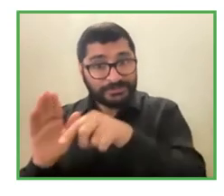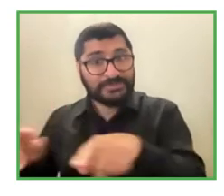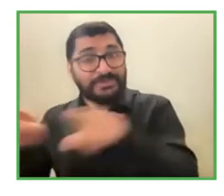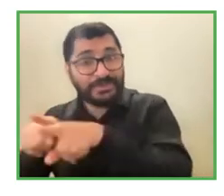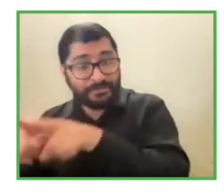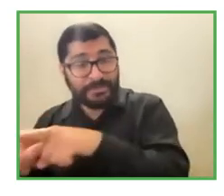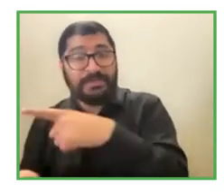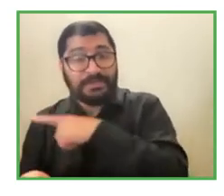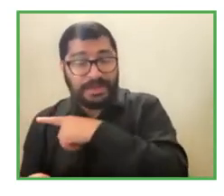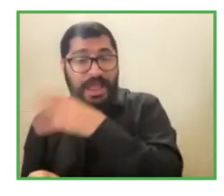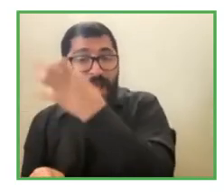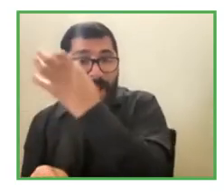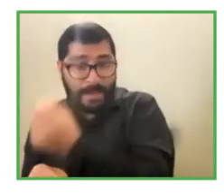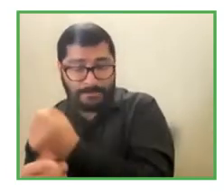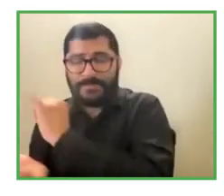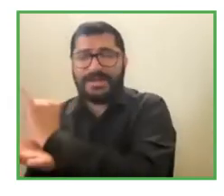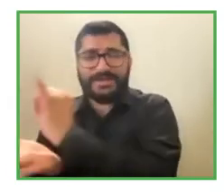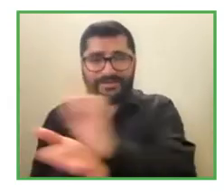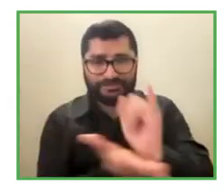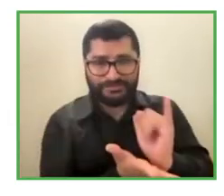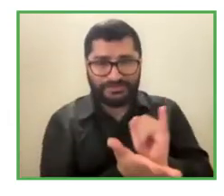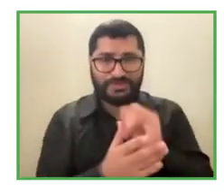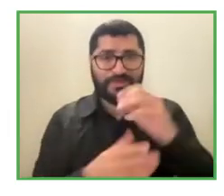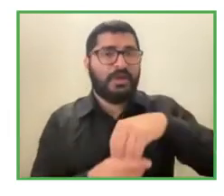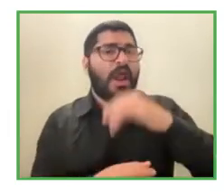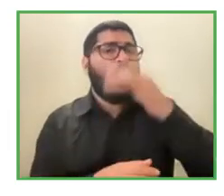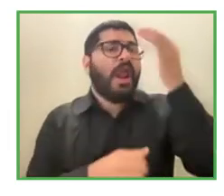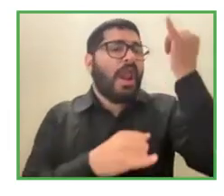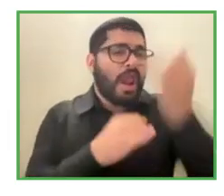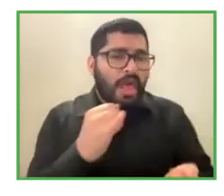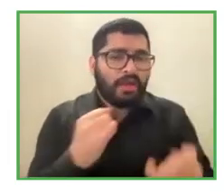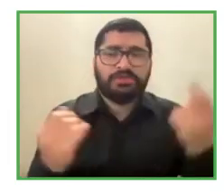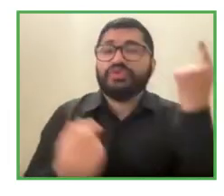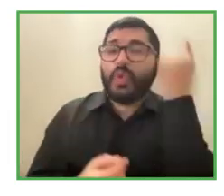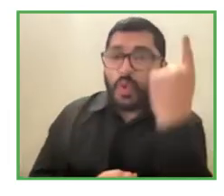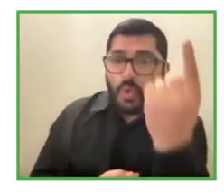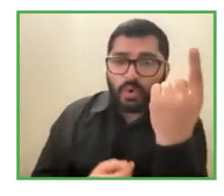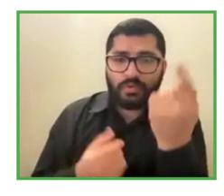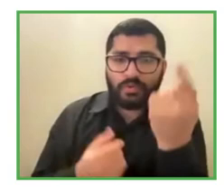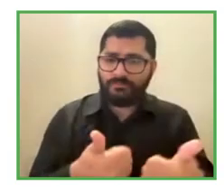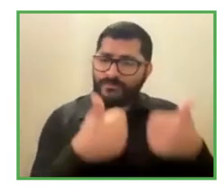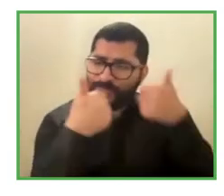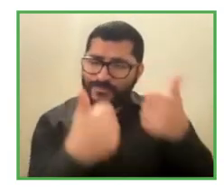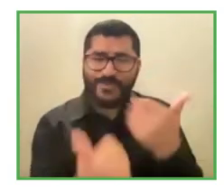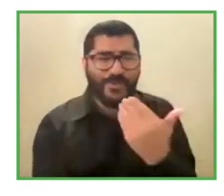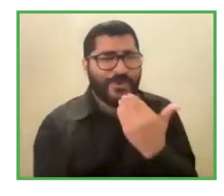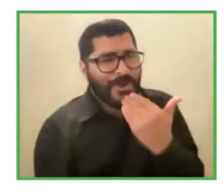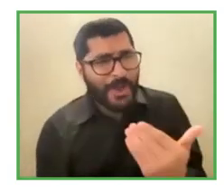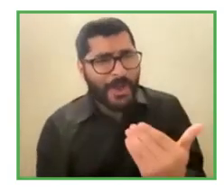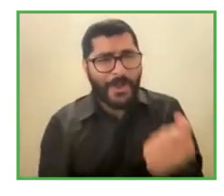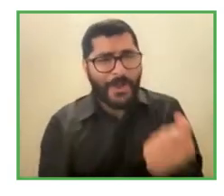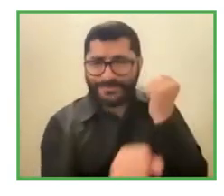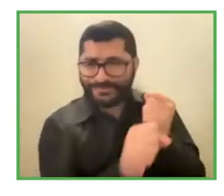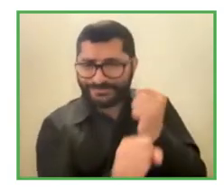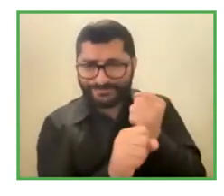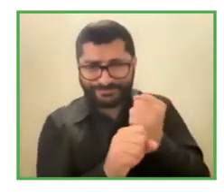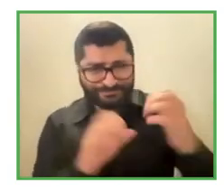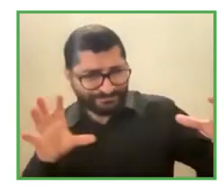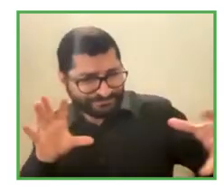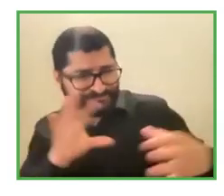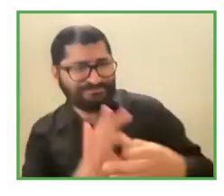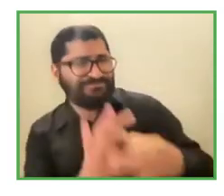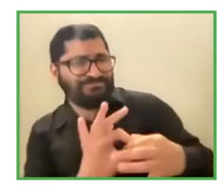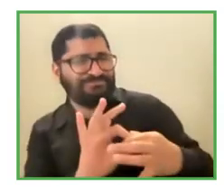of this organization so that we can have a good work,